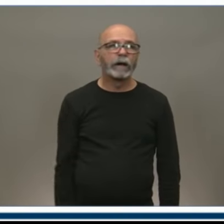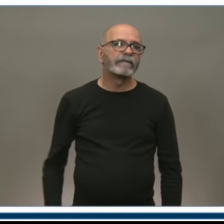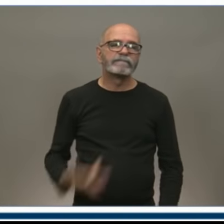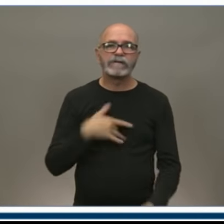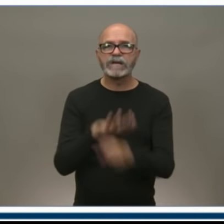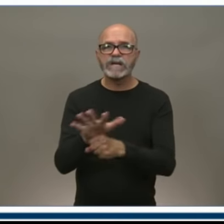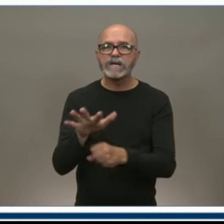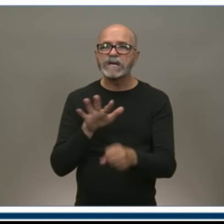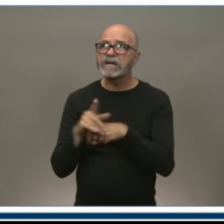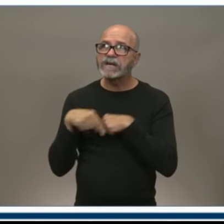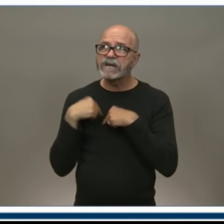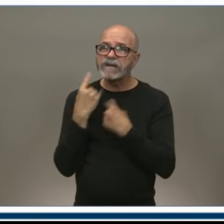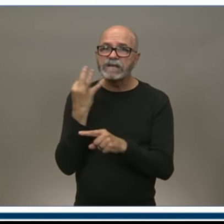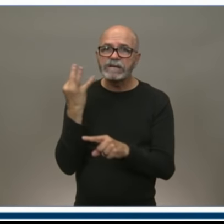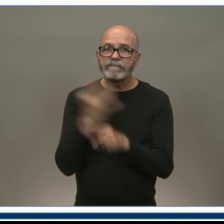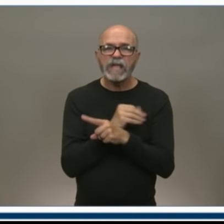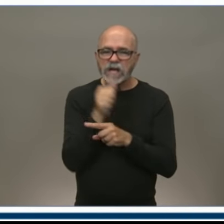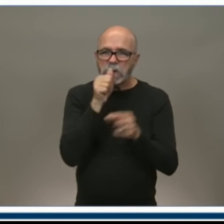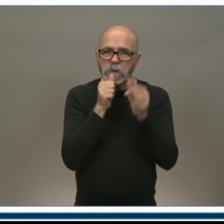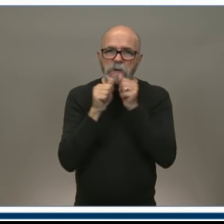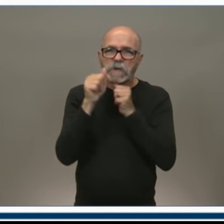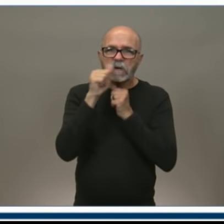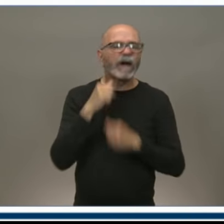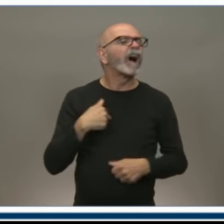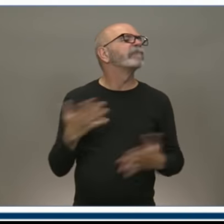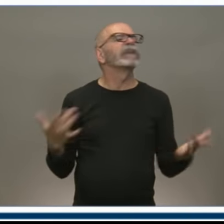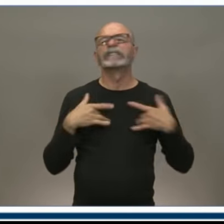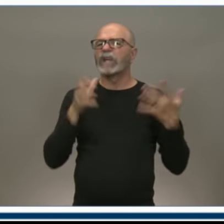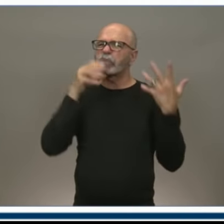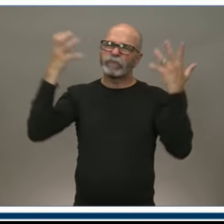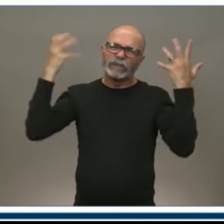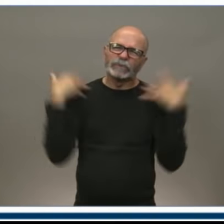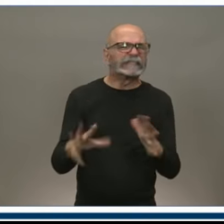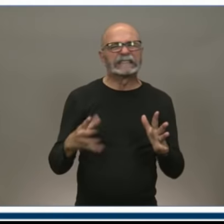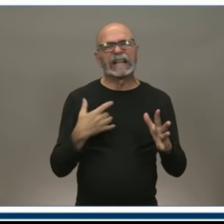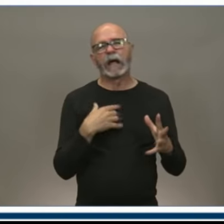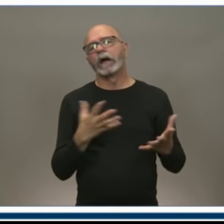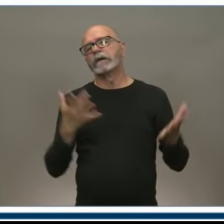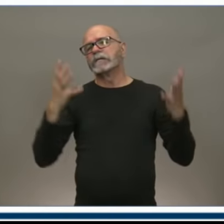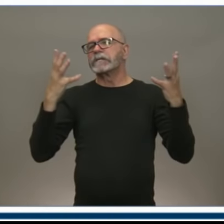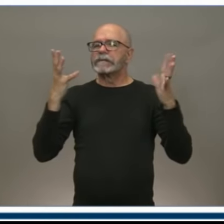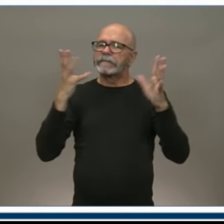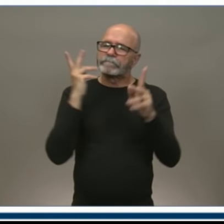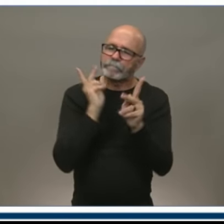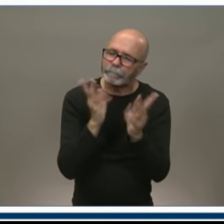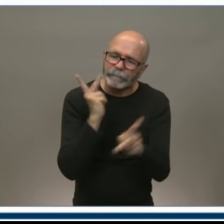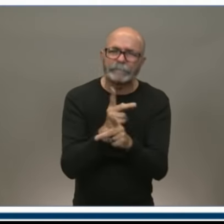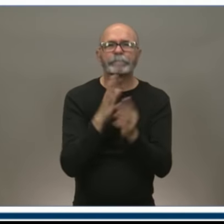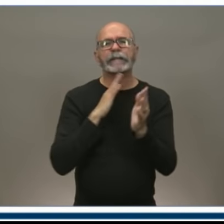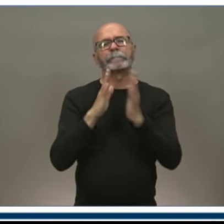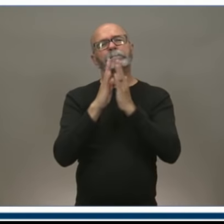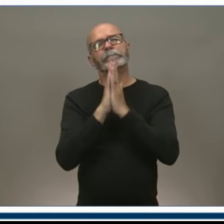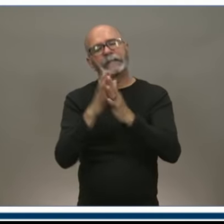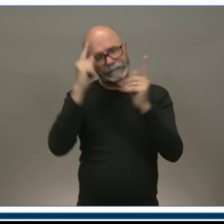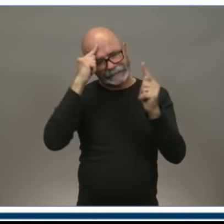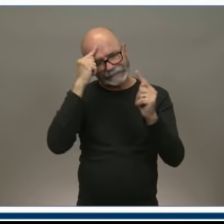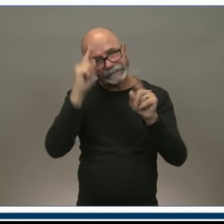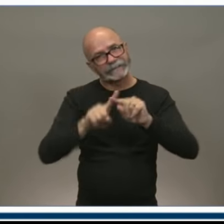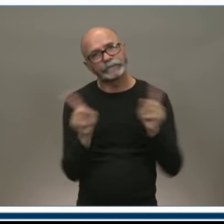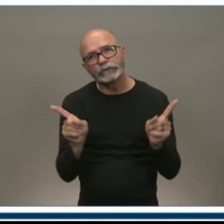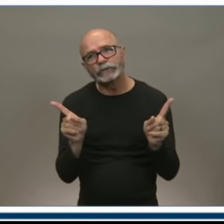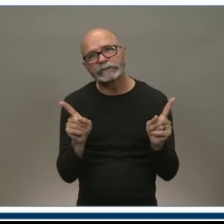that I'm not at risk for COVID. And that we really need to ask people need to think differently, that yes, this is a